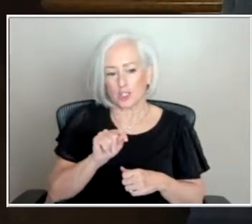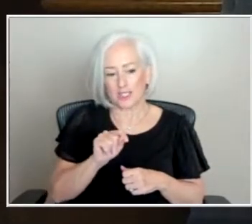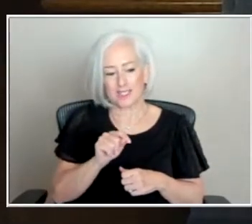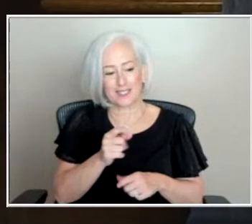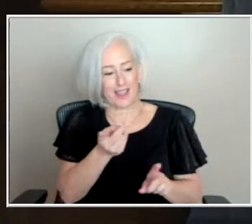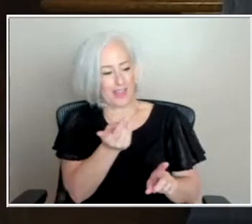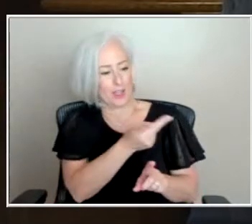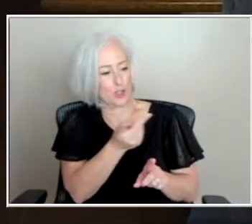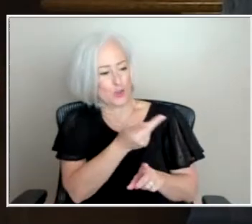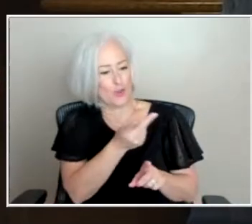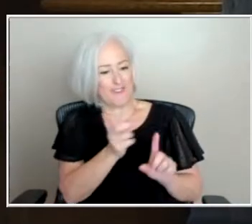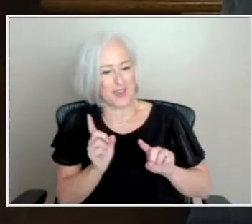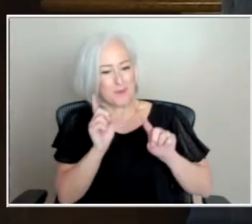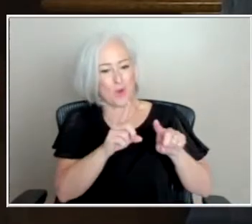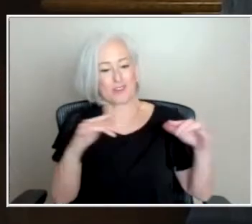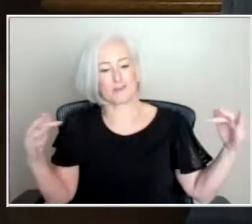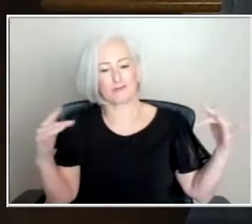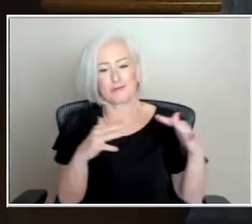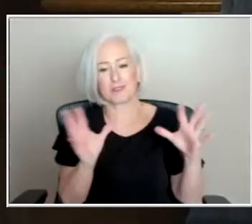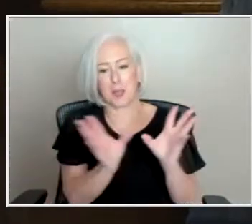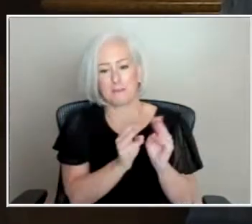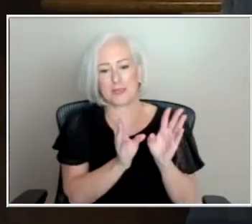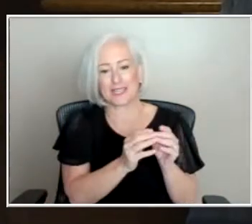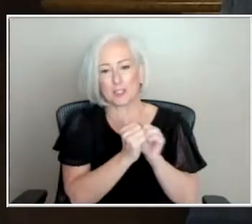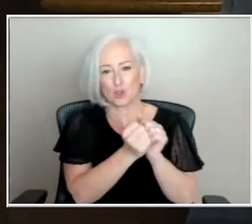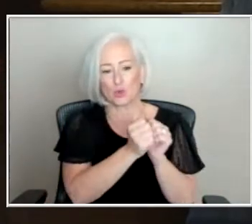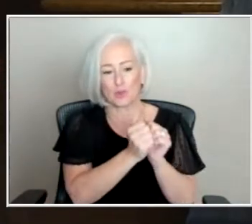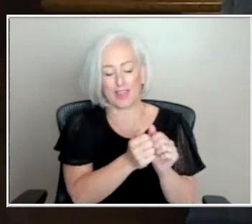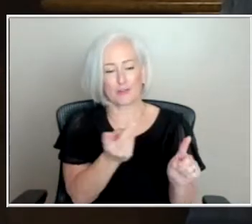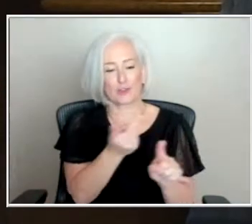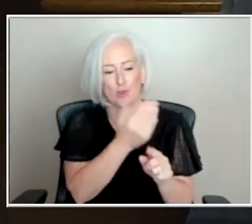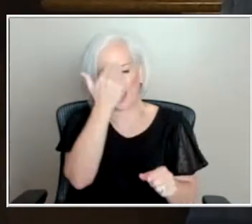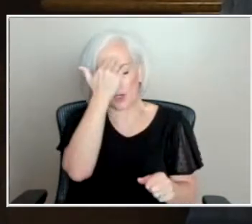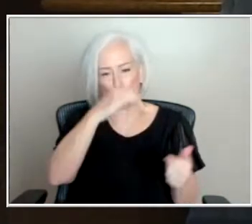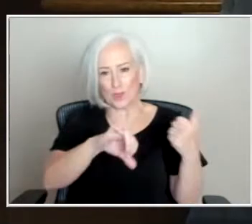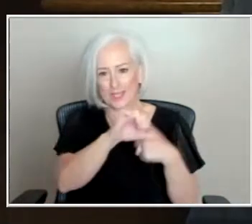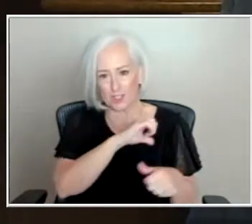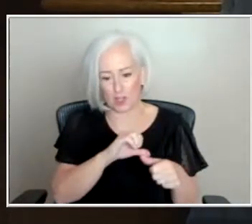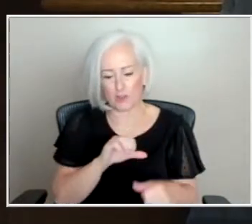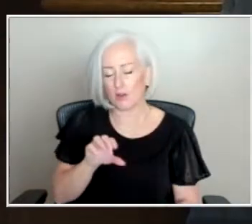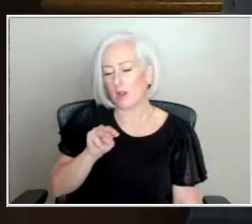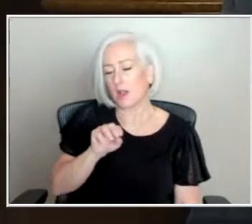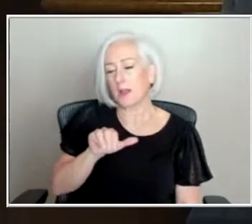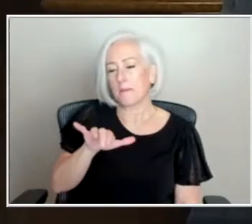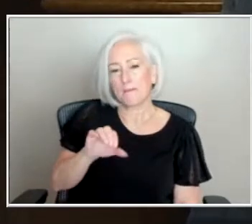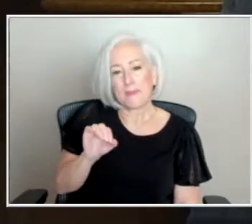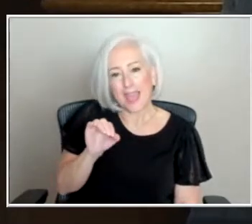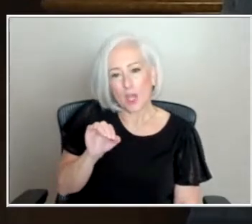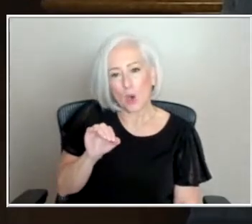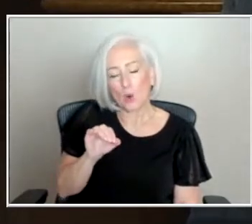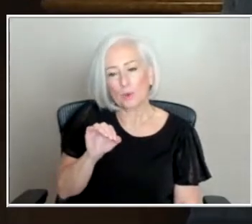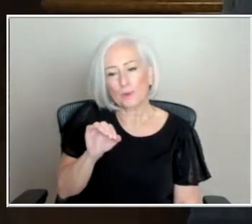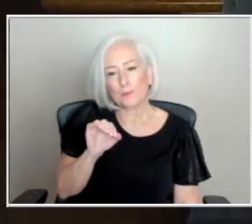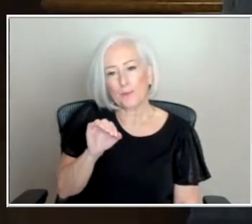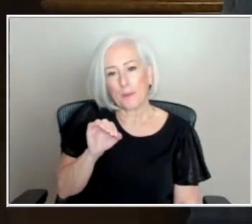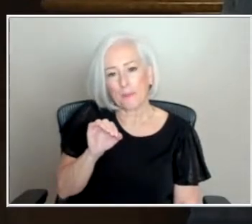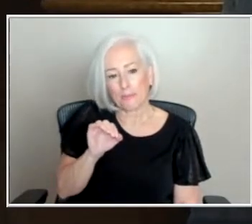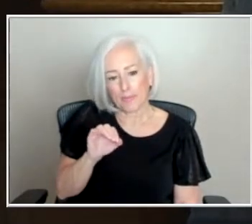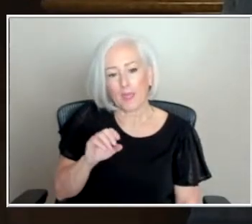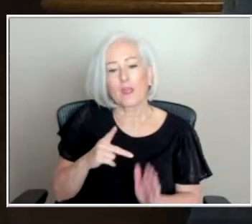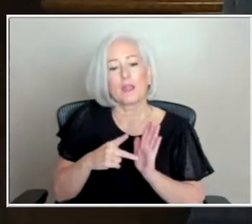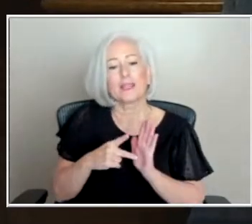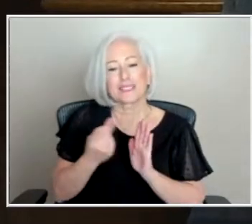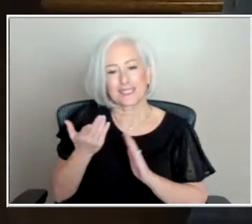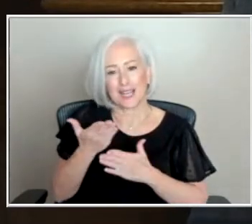attended symposiums together and that type of thing. But we found Mayo to be a second part